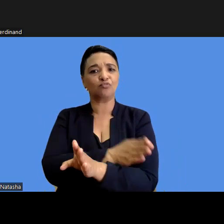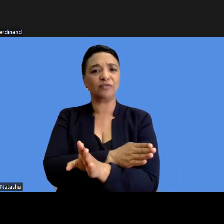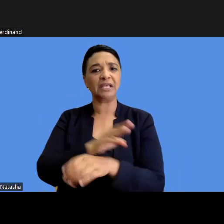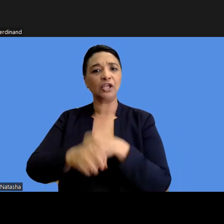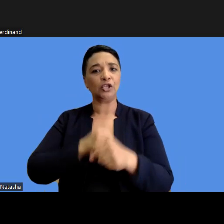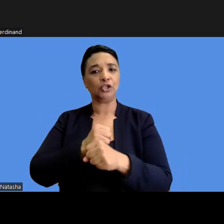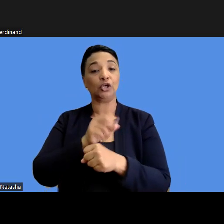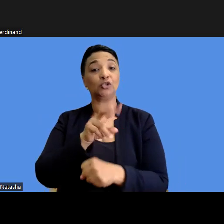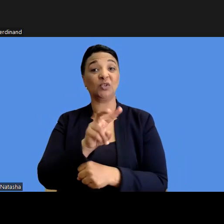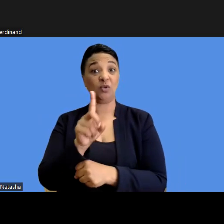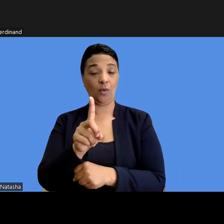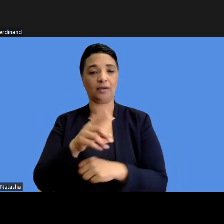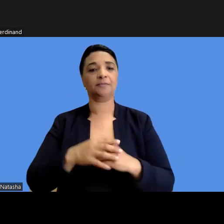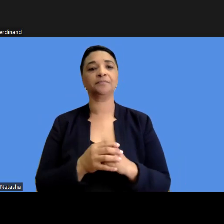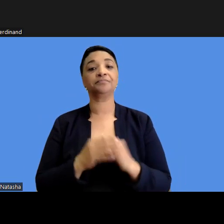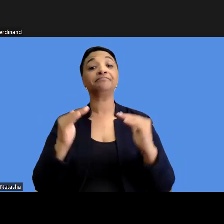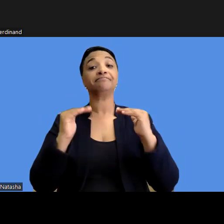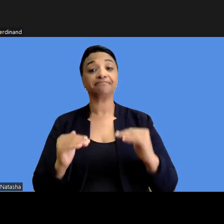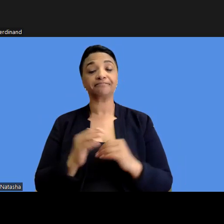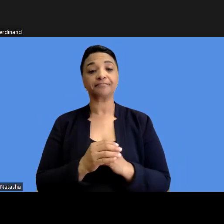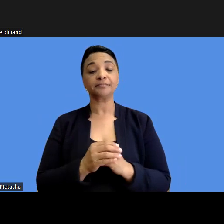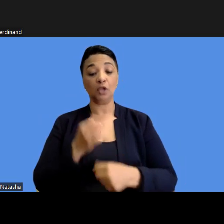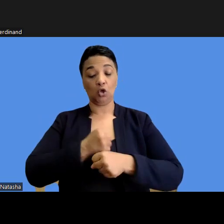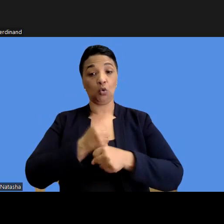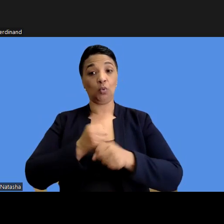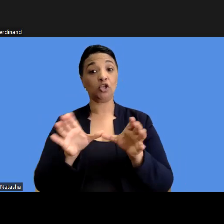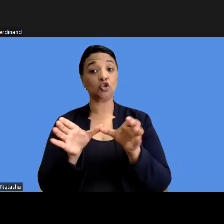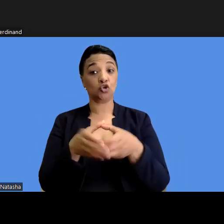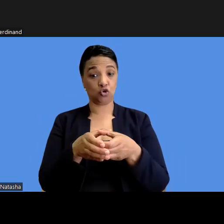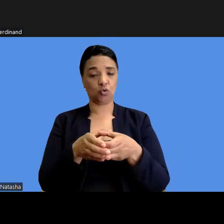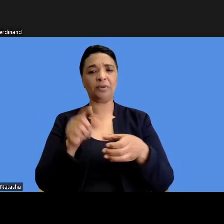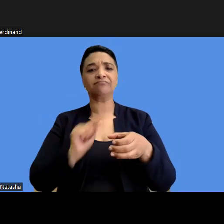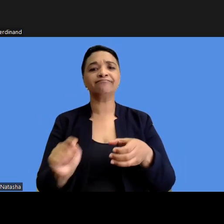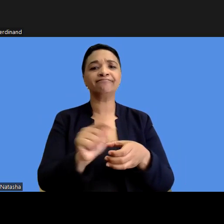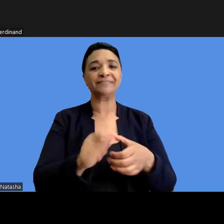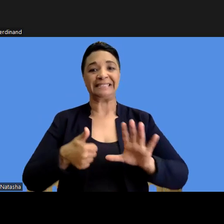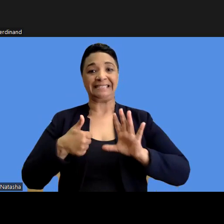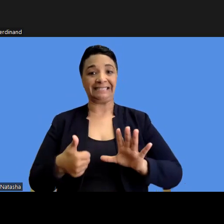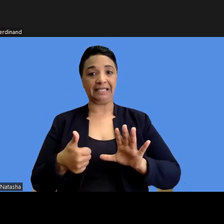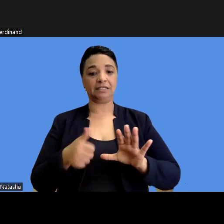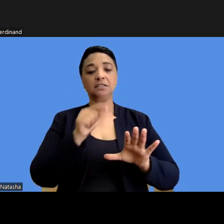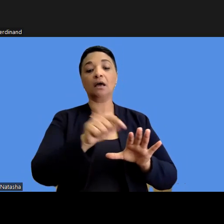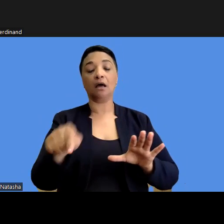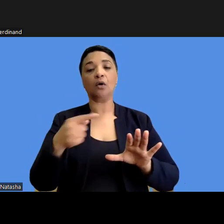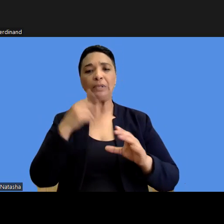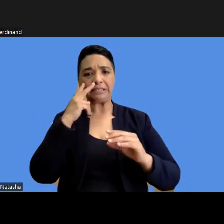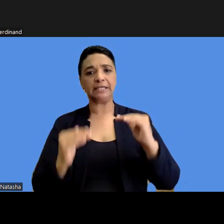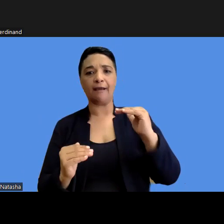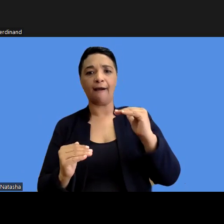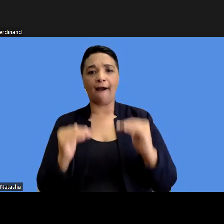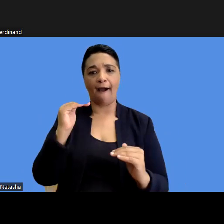have disability working group, which is an increase from 4 in 2021. And you saw